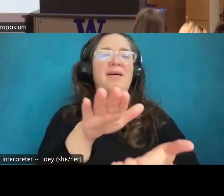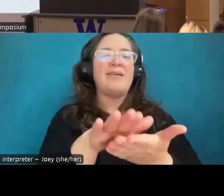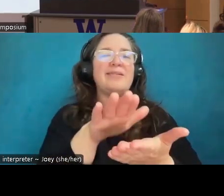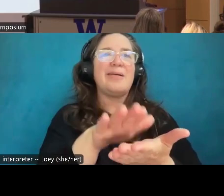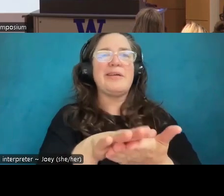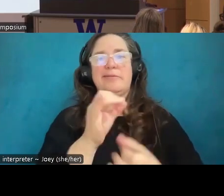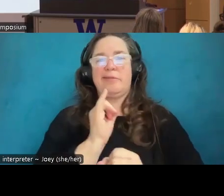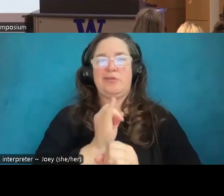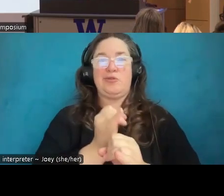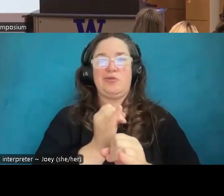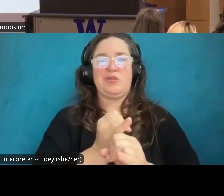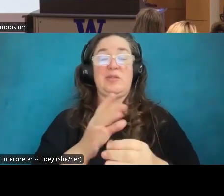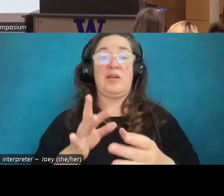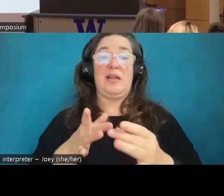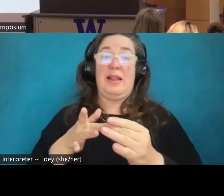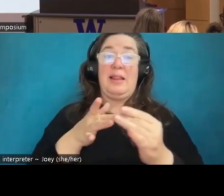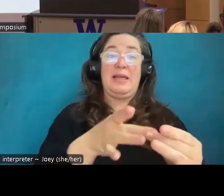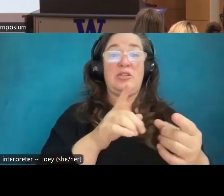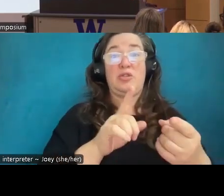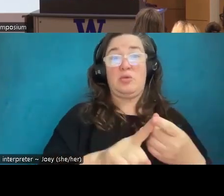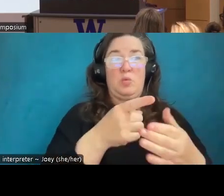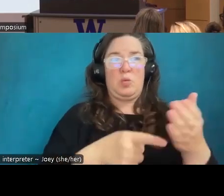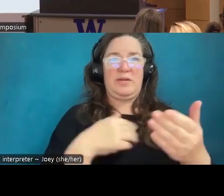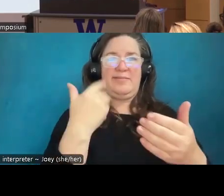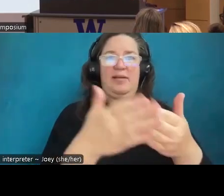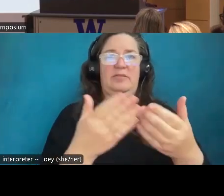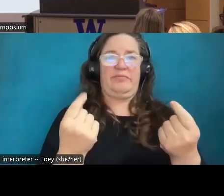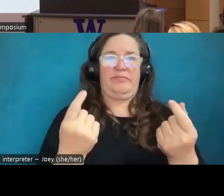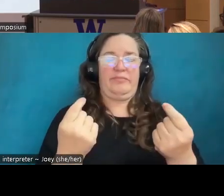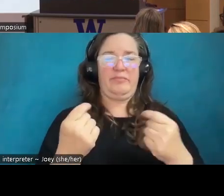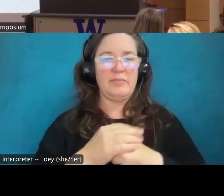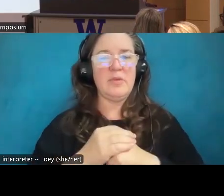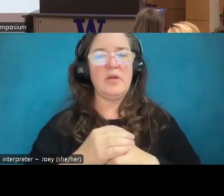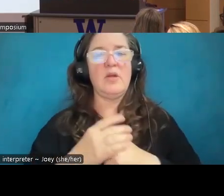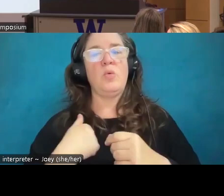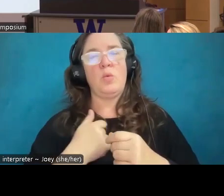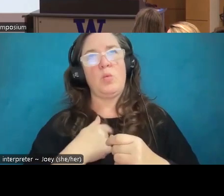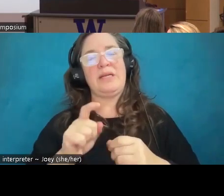forward. We really need to bolster research infrastructure.